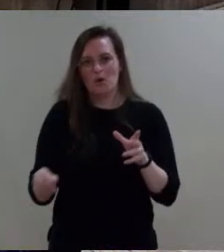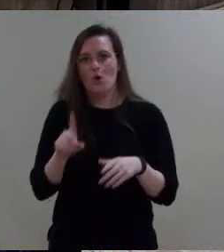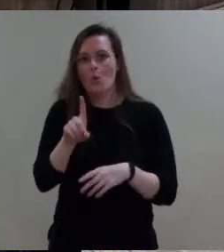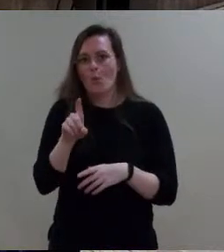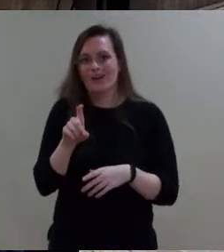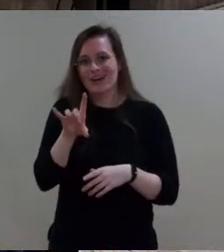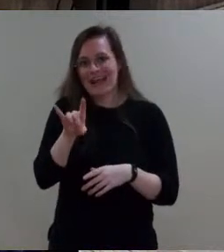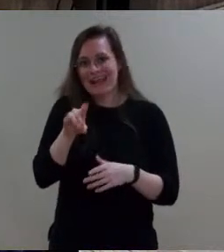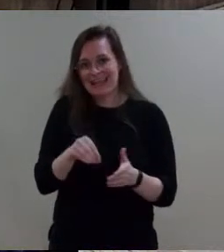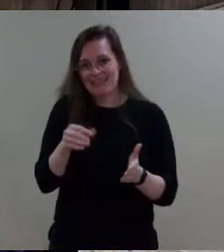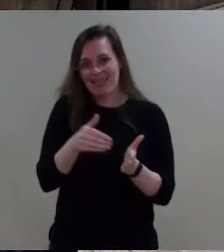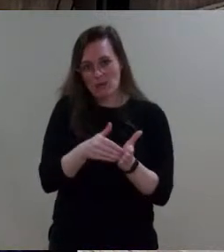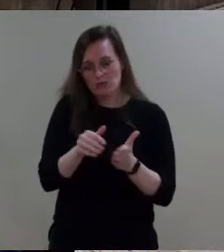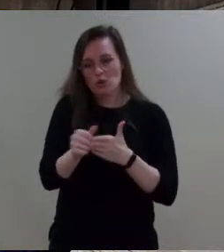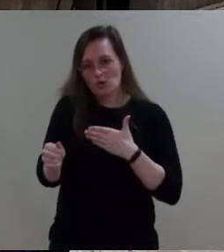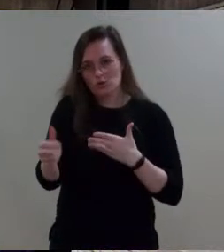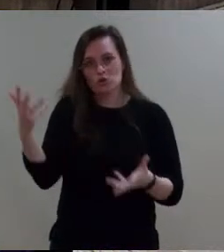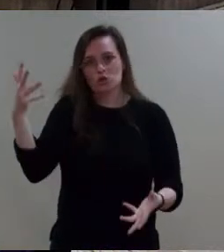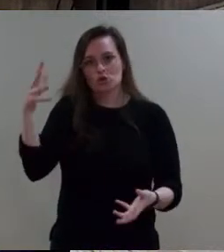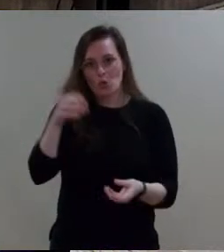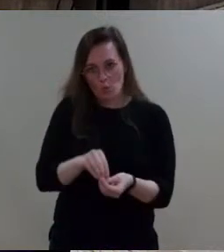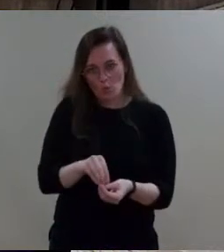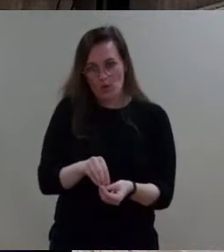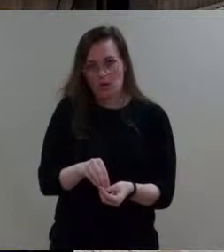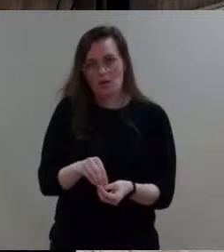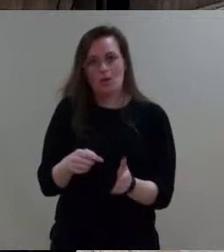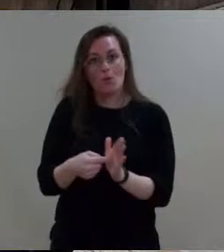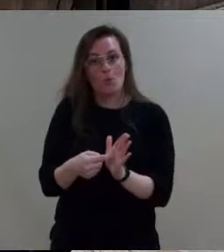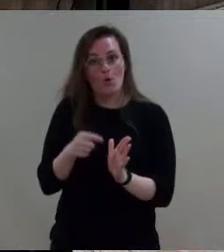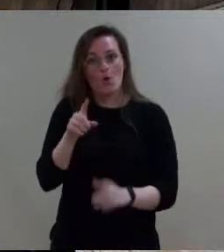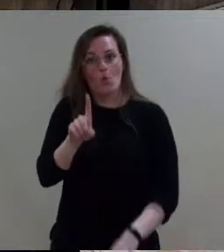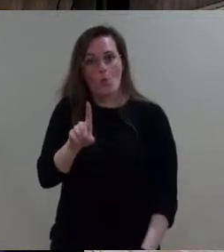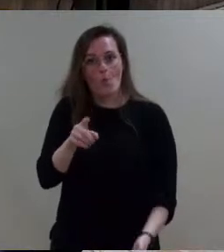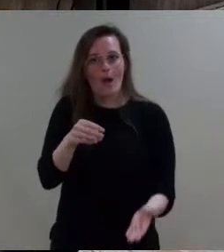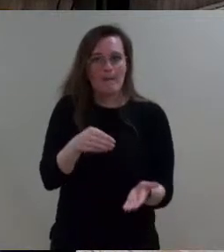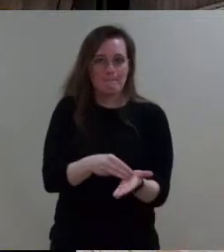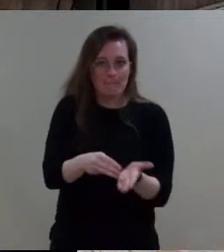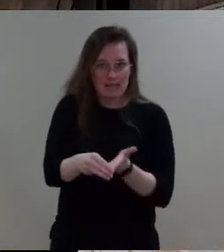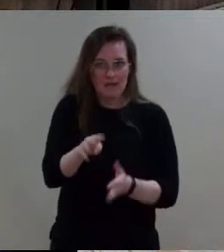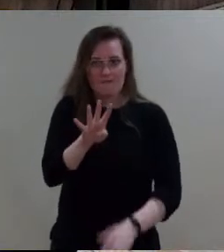$180,000, for a total debenture of